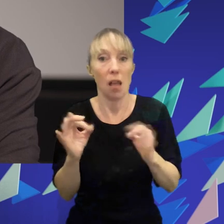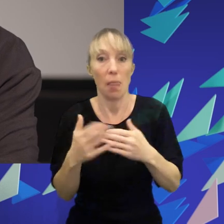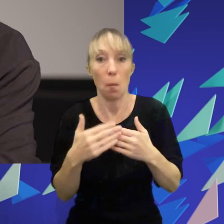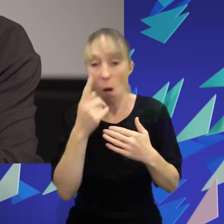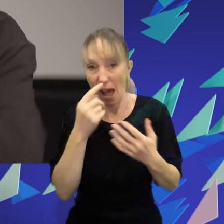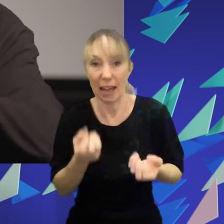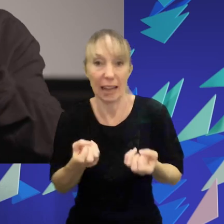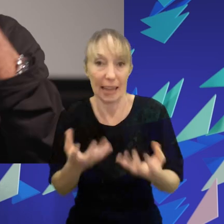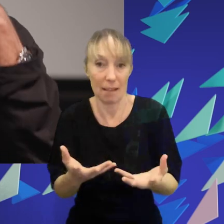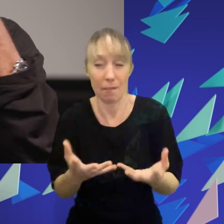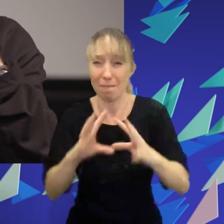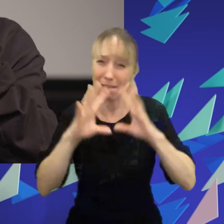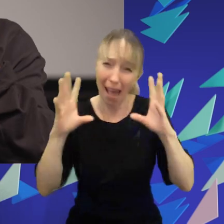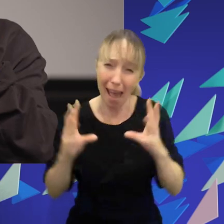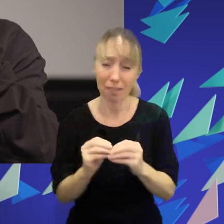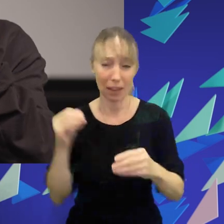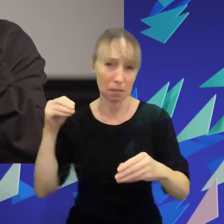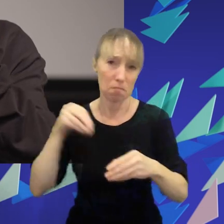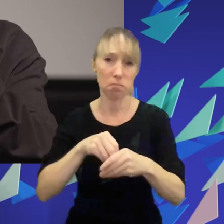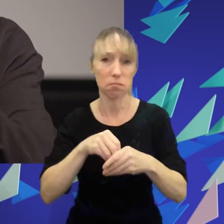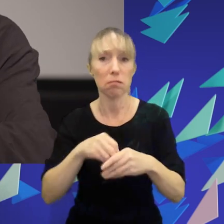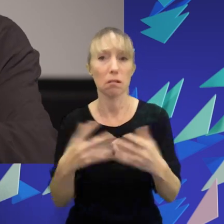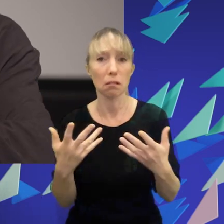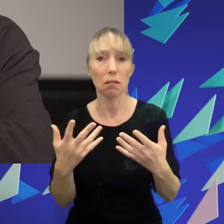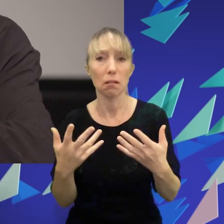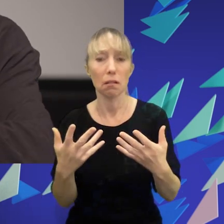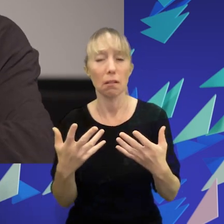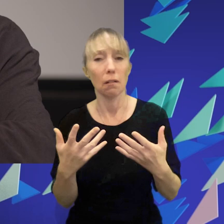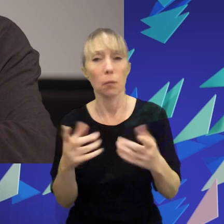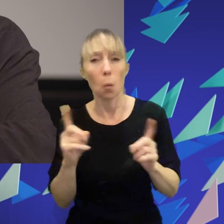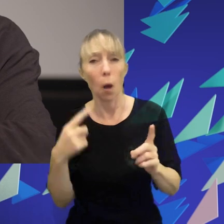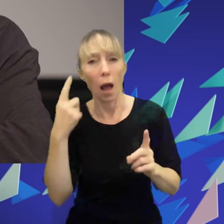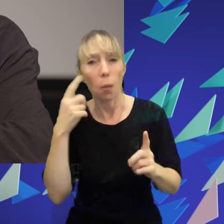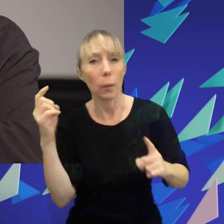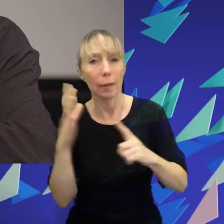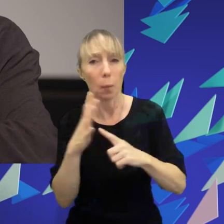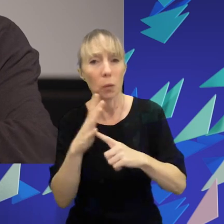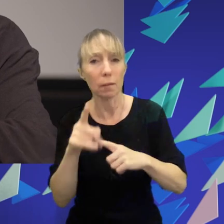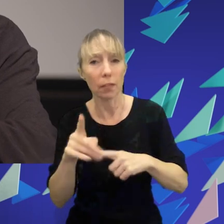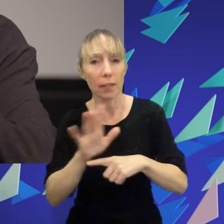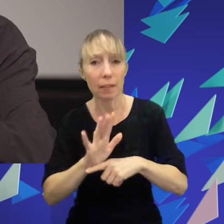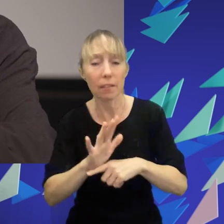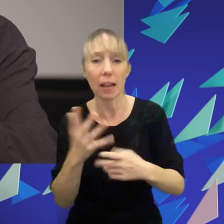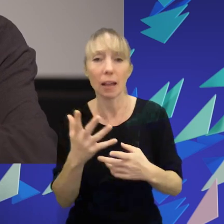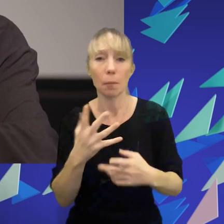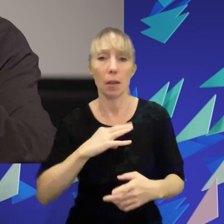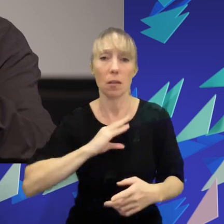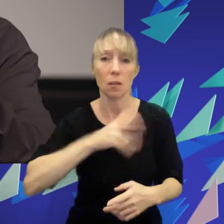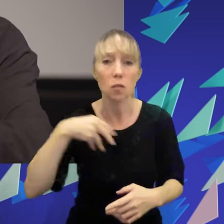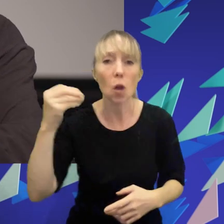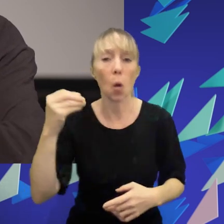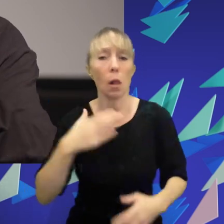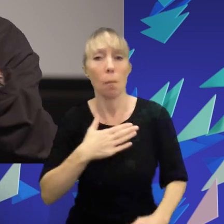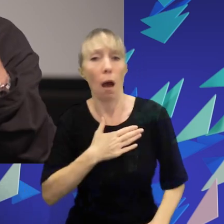gave everything in terms of what I consider is it was important for this film in terms of soul, in terms